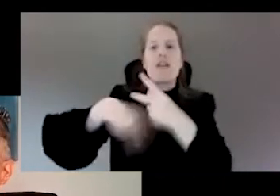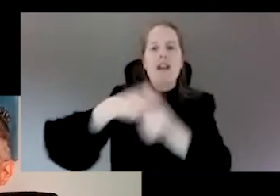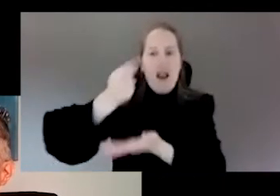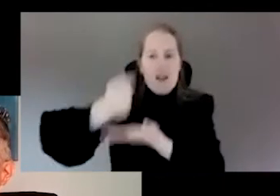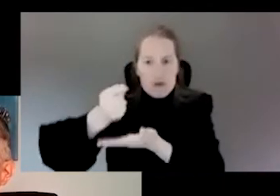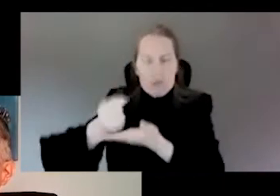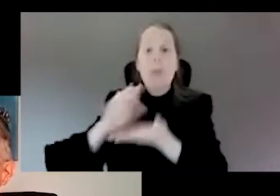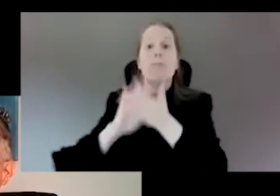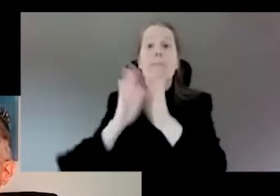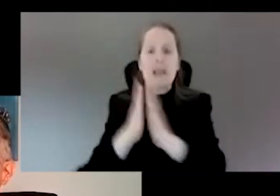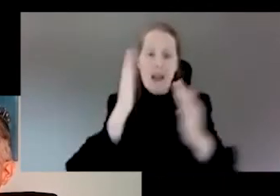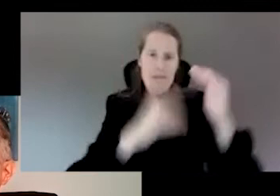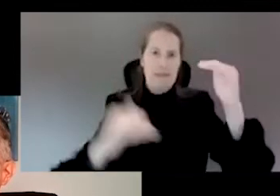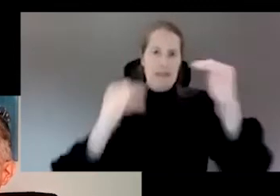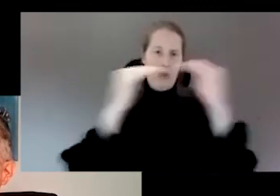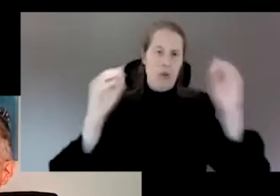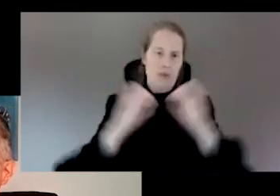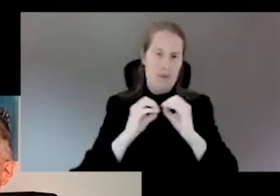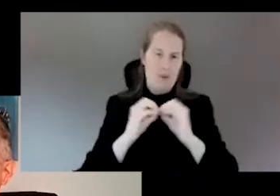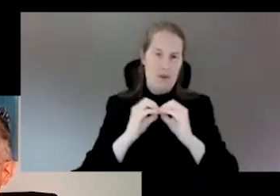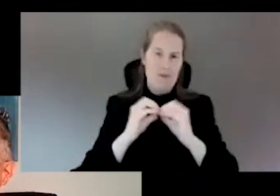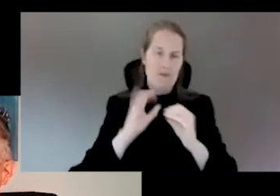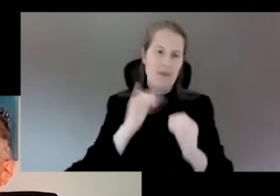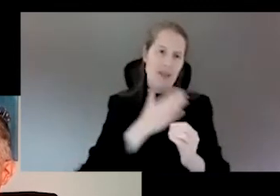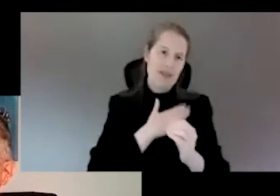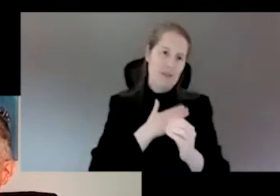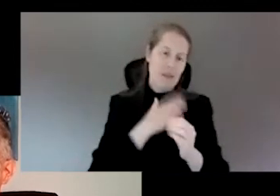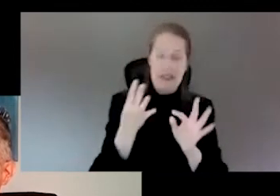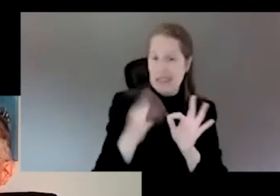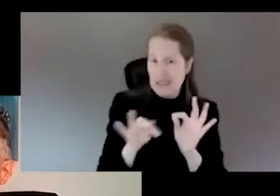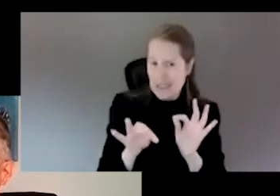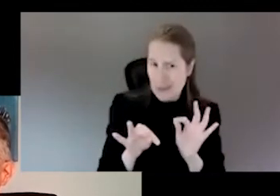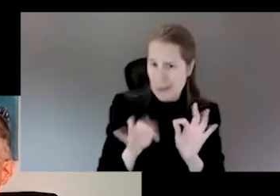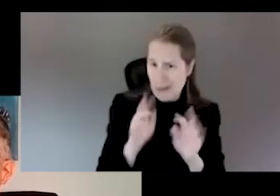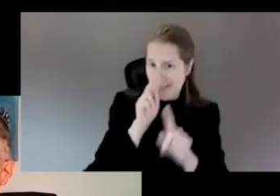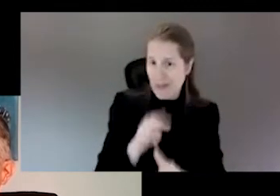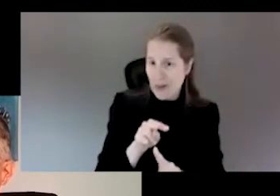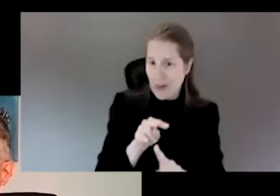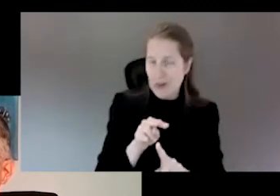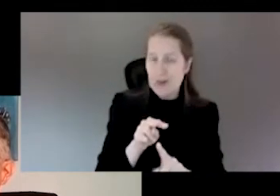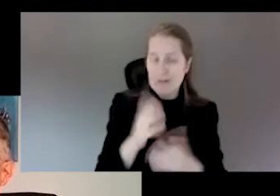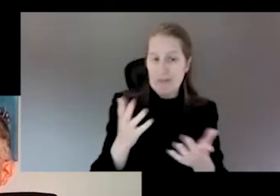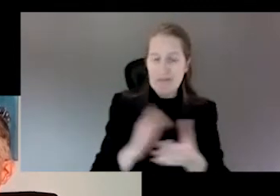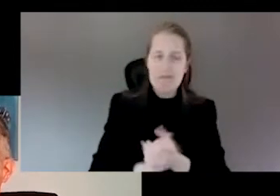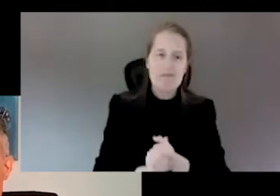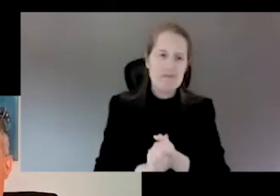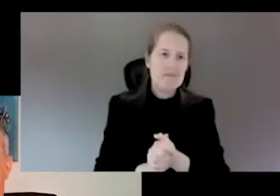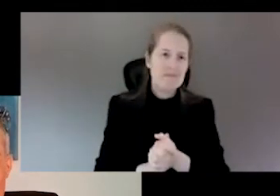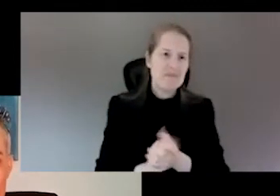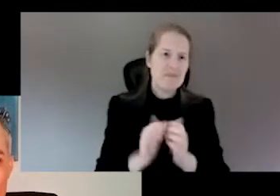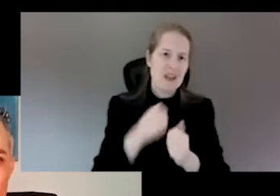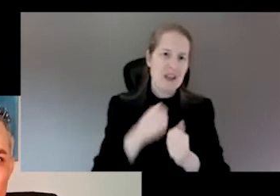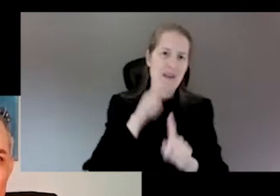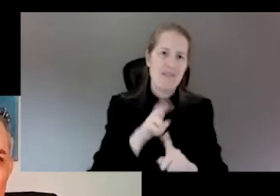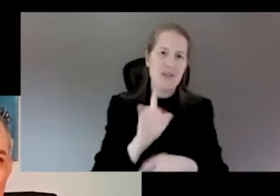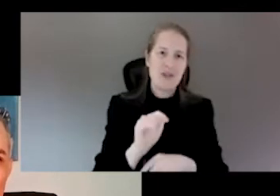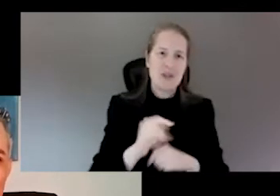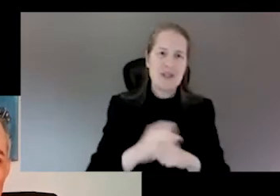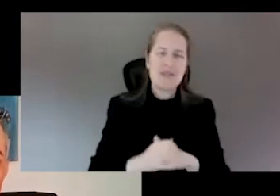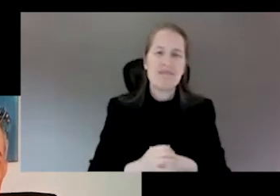opportunity. So that's my kind of simplistic view and approach to things and how I view things in terms of